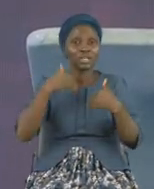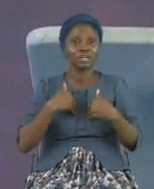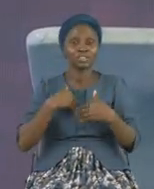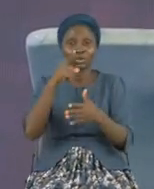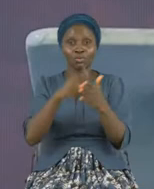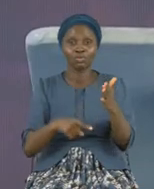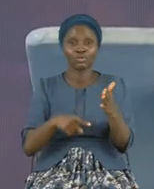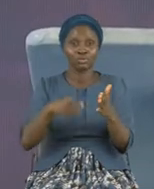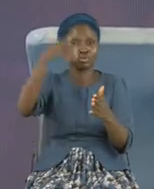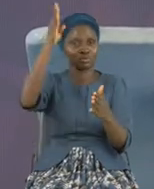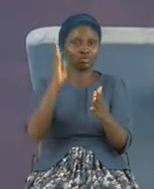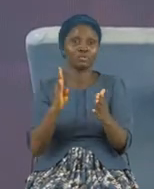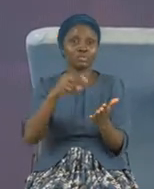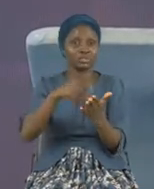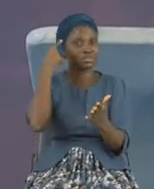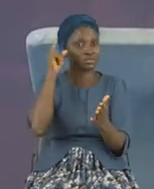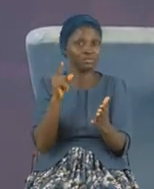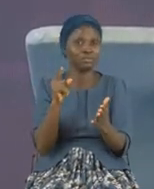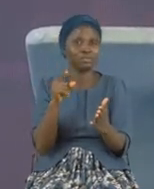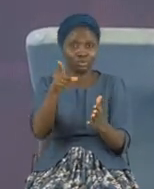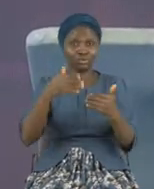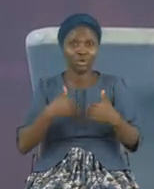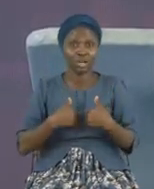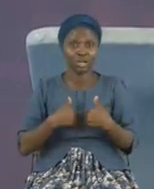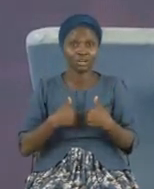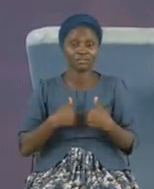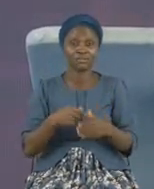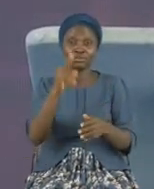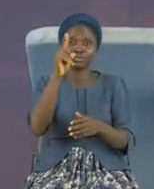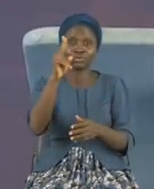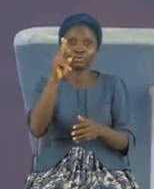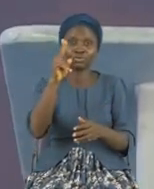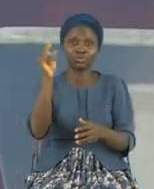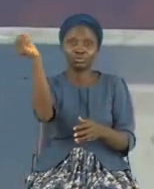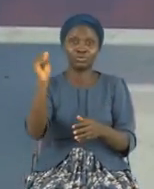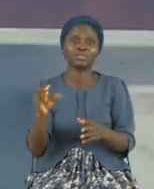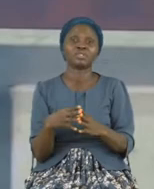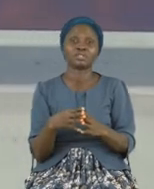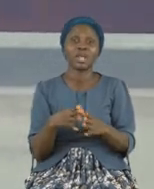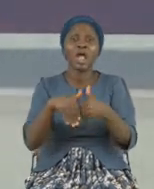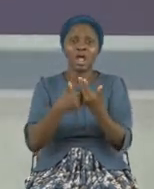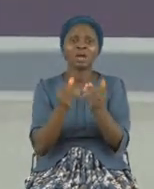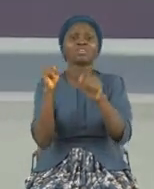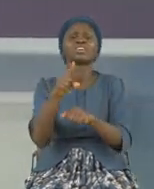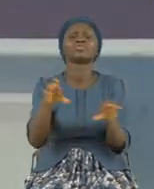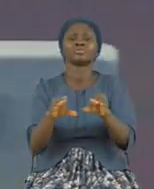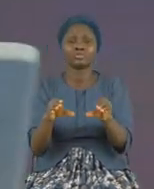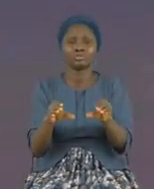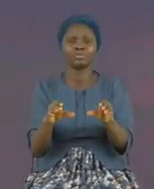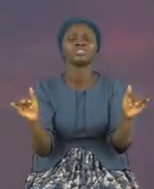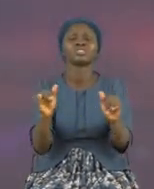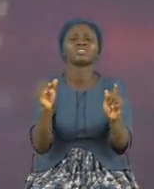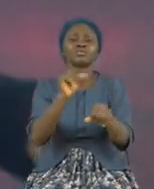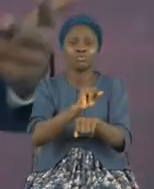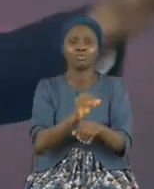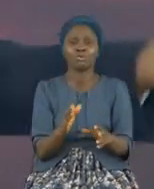100%. You have 2%. How can you do the same work and greater works? Actually,